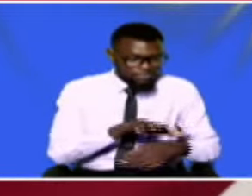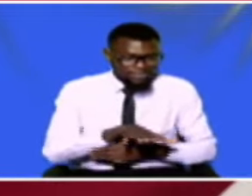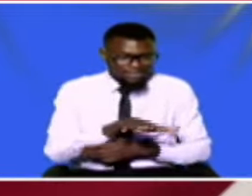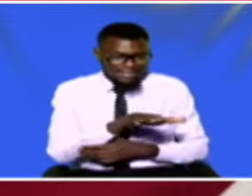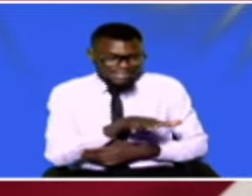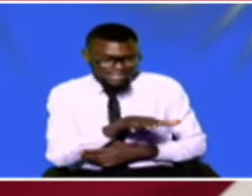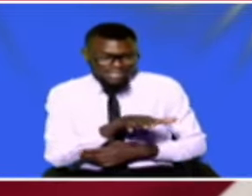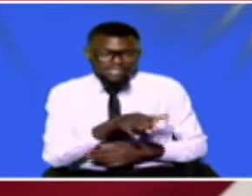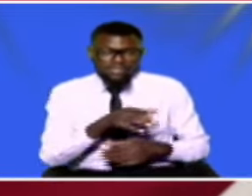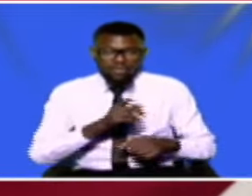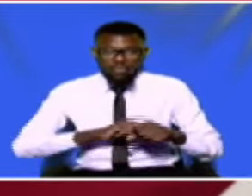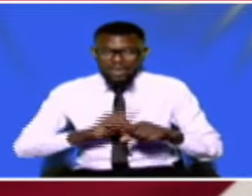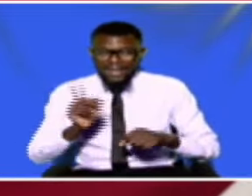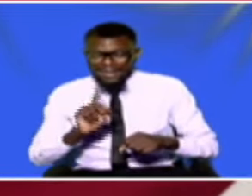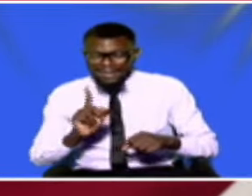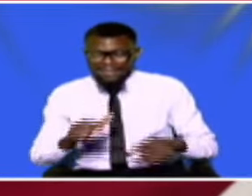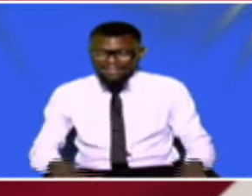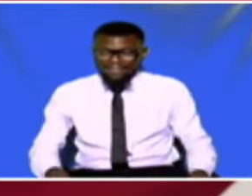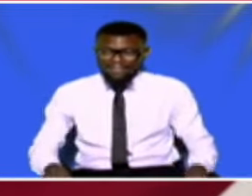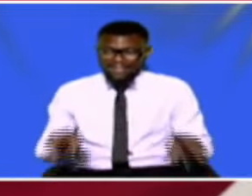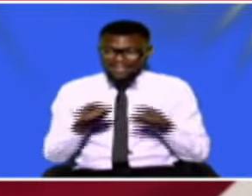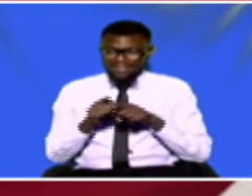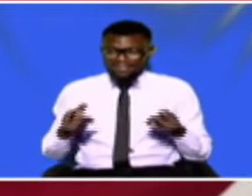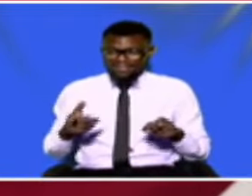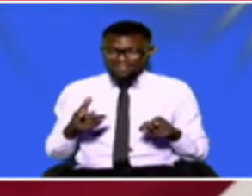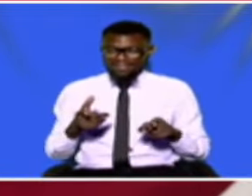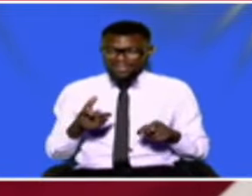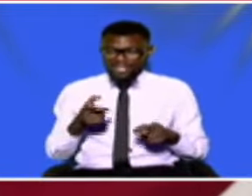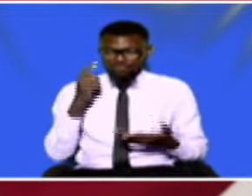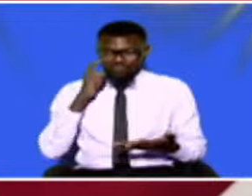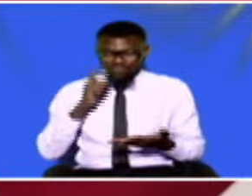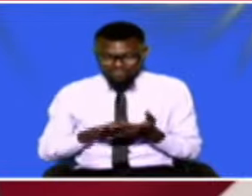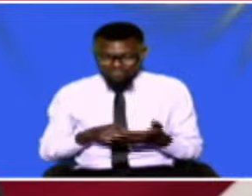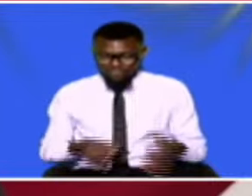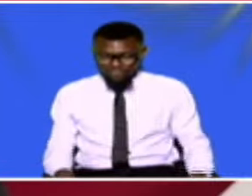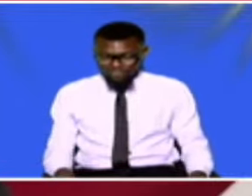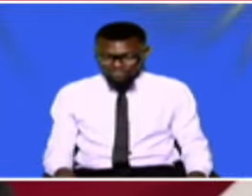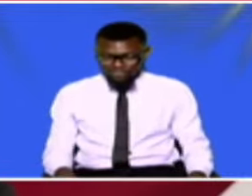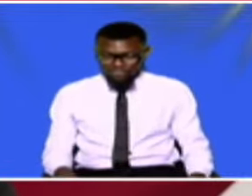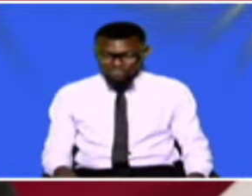and when. We also want to recognize the